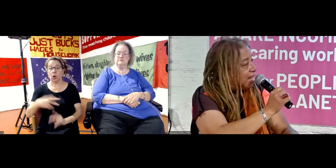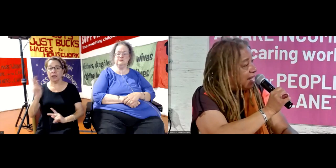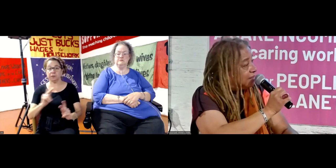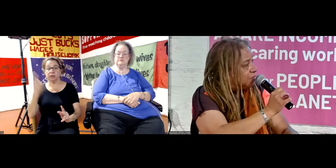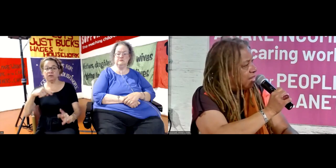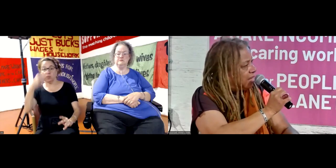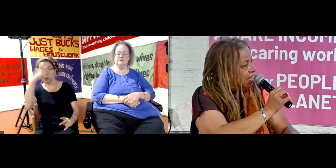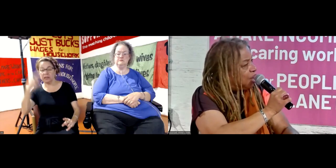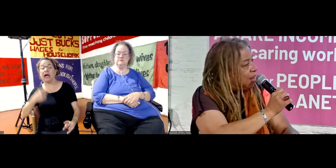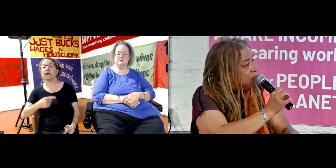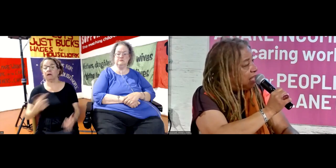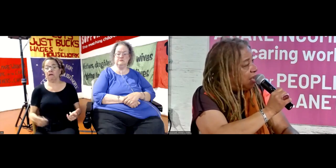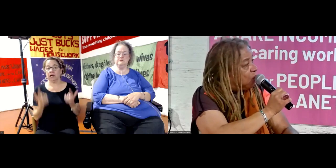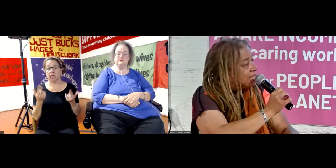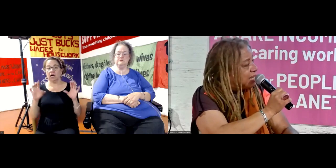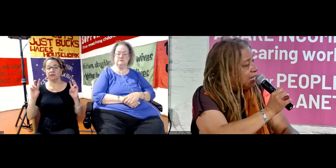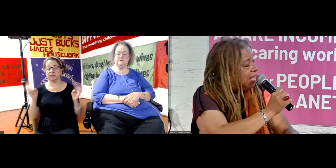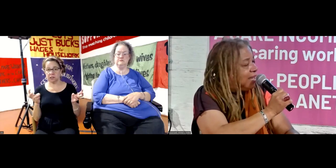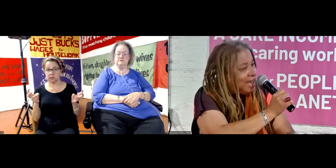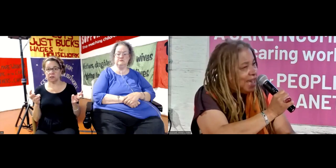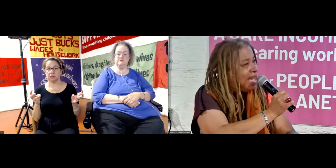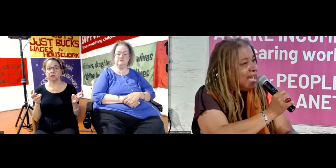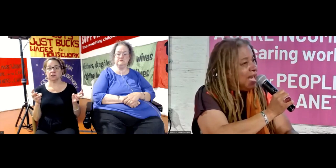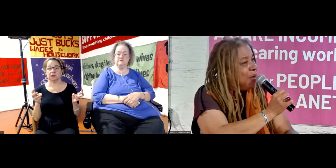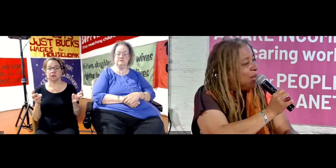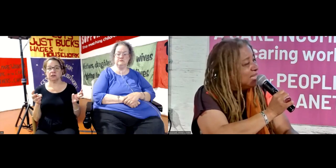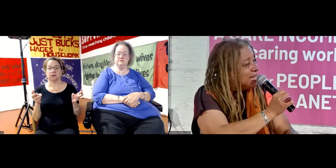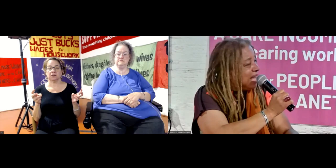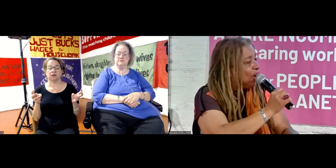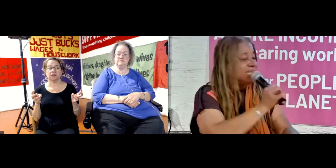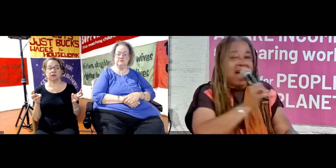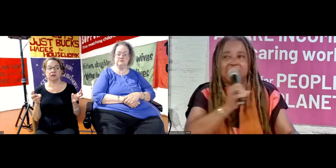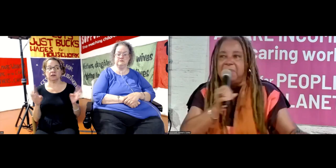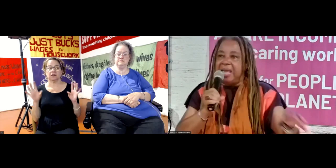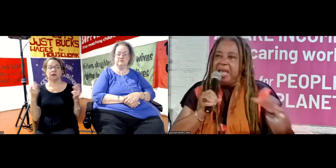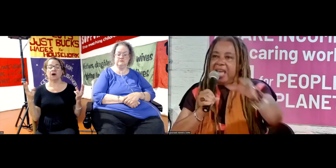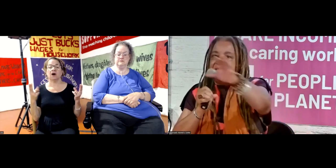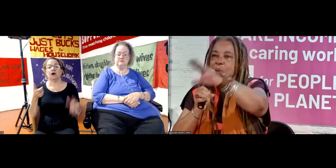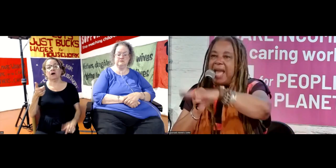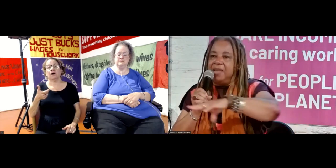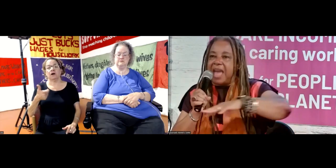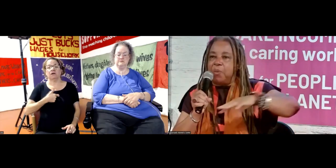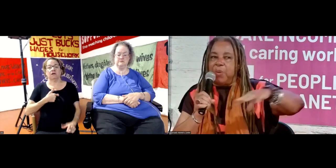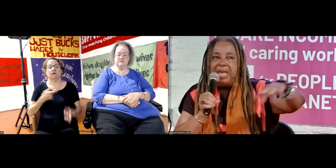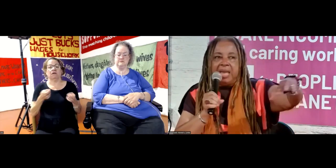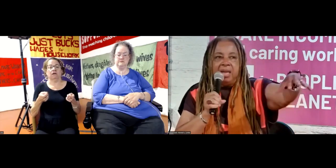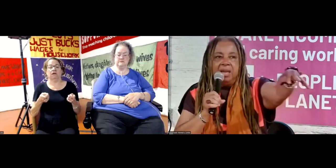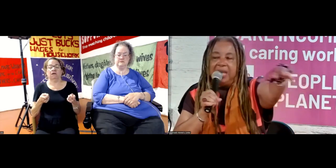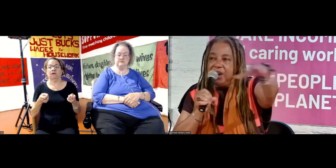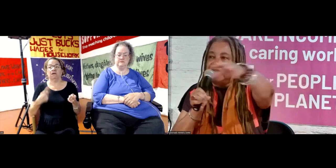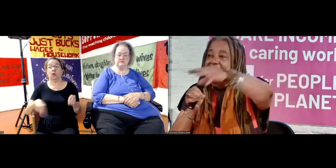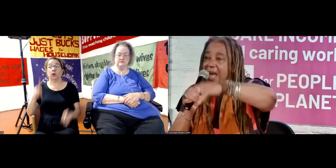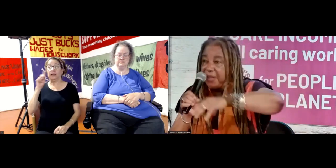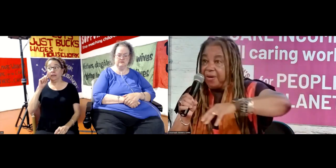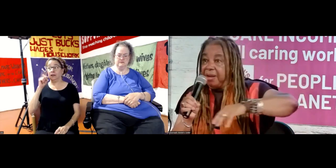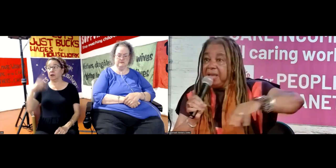Black Lives. You know what I mean? It wasn't, it wasn't like autonomy in the way that we